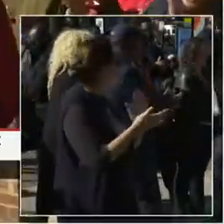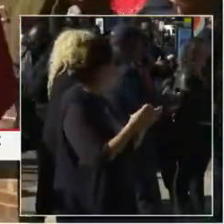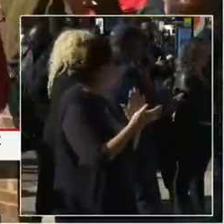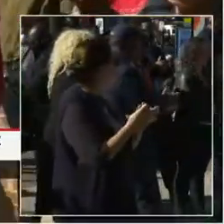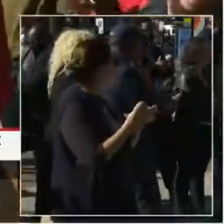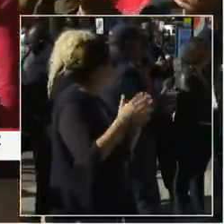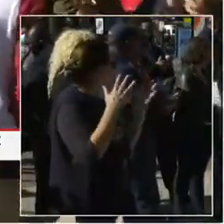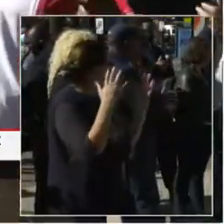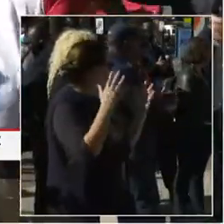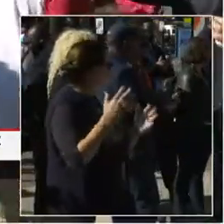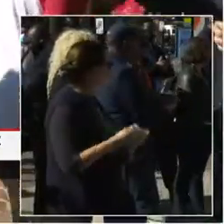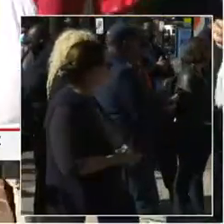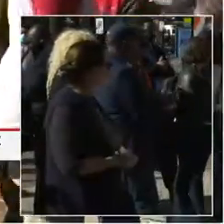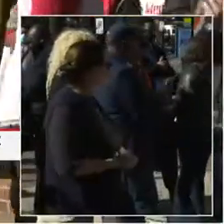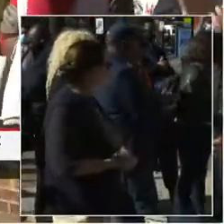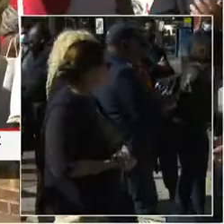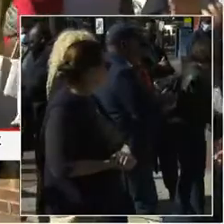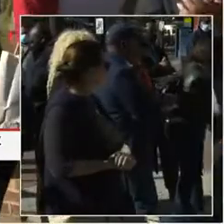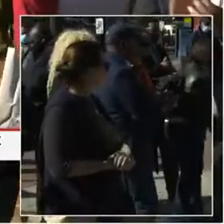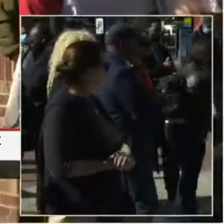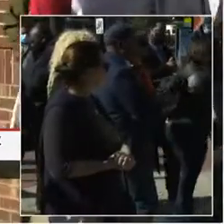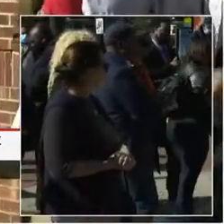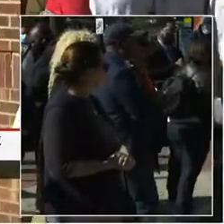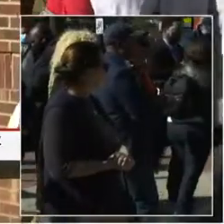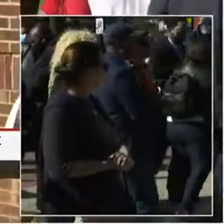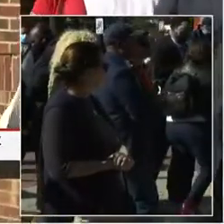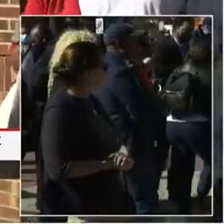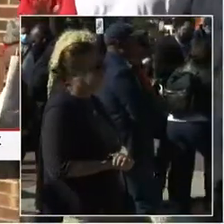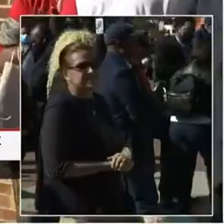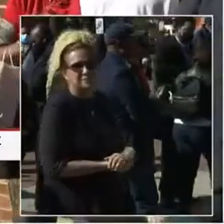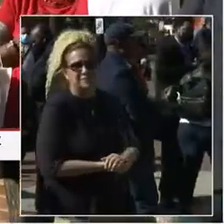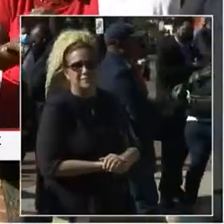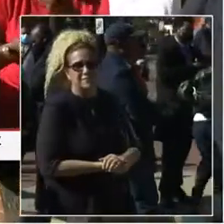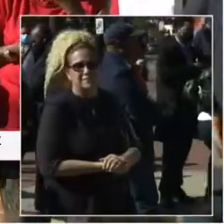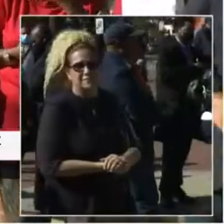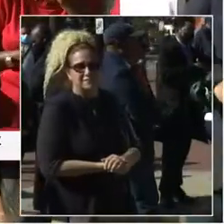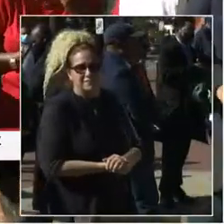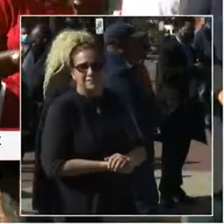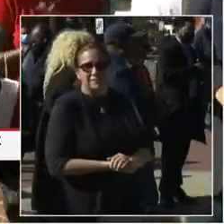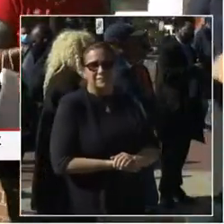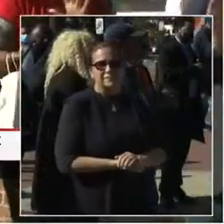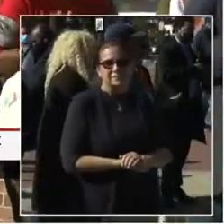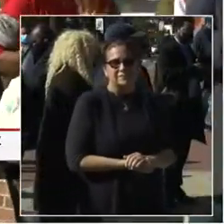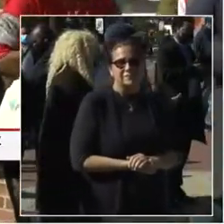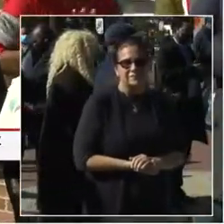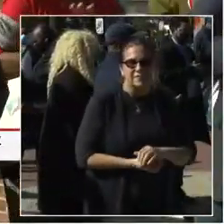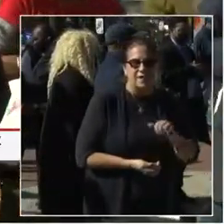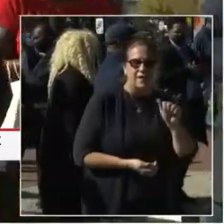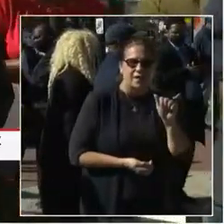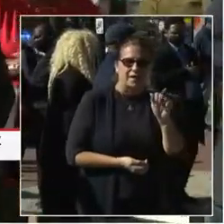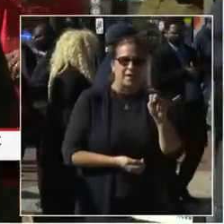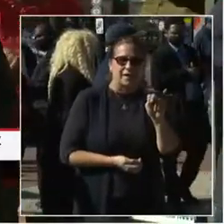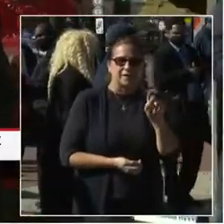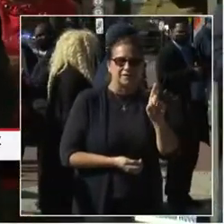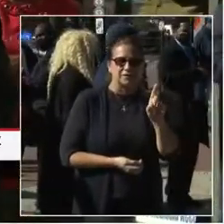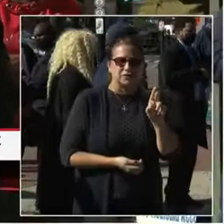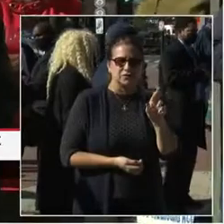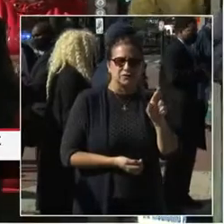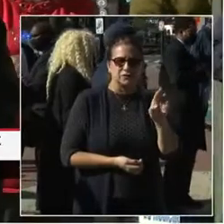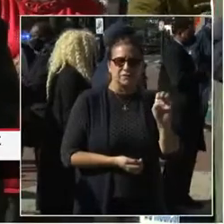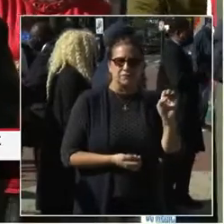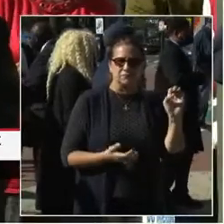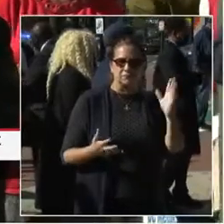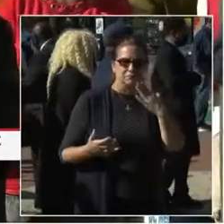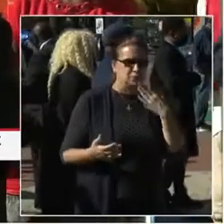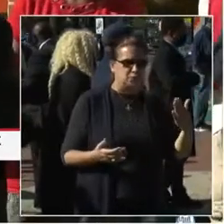Nice words. Let's give a big hand to Andre. the DMV Black